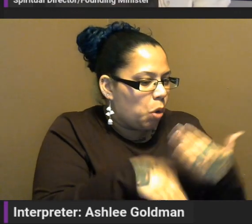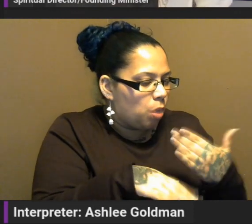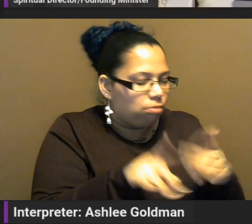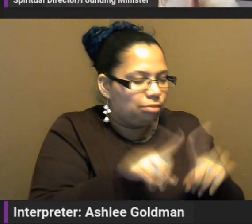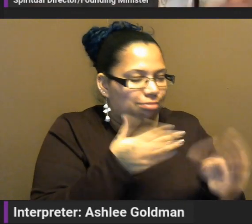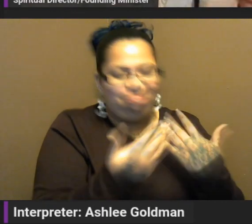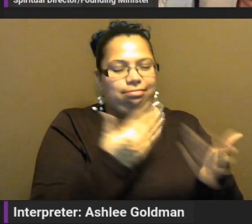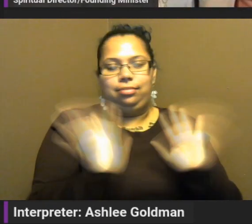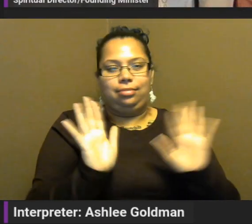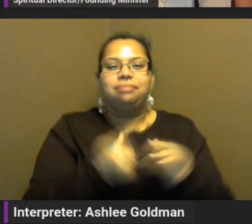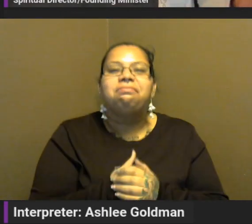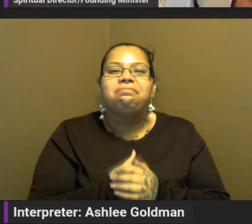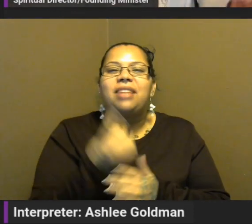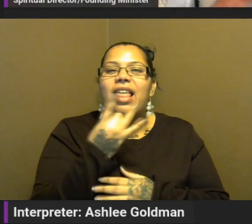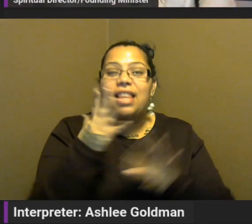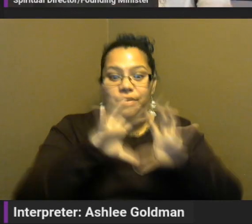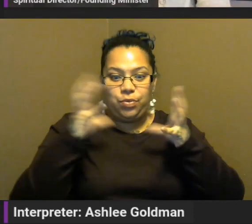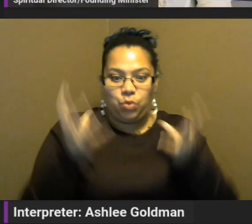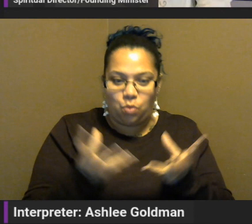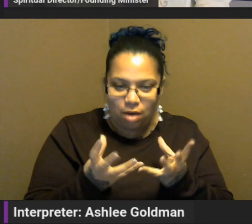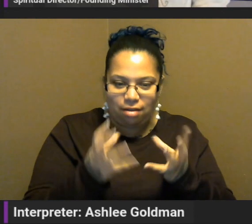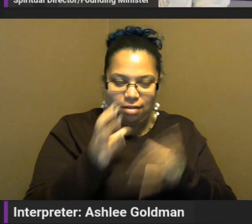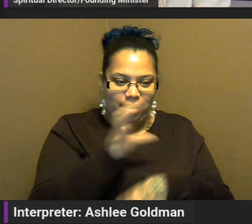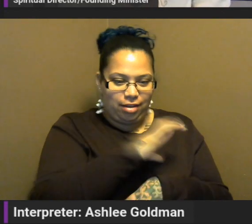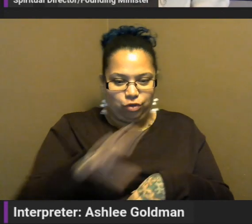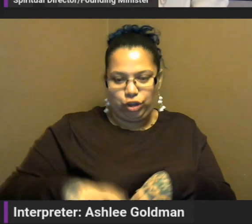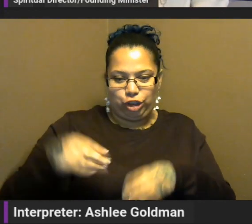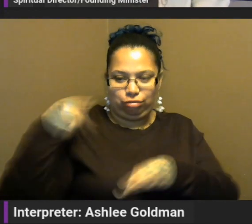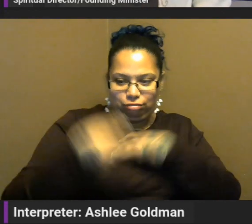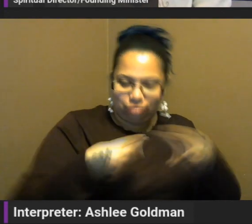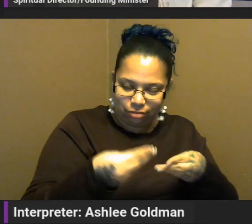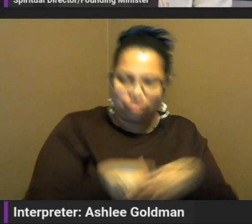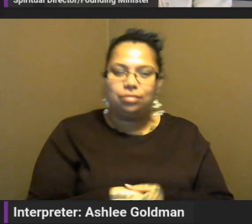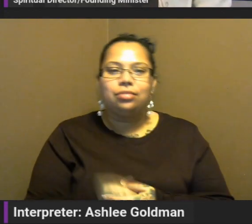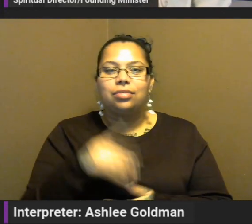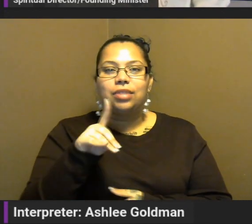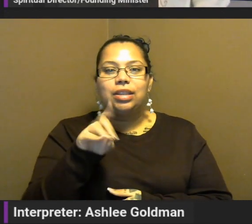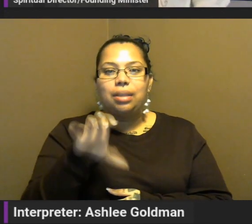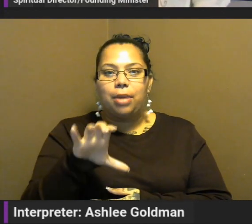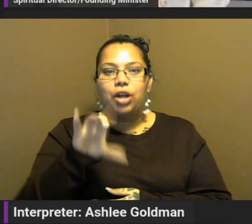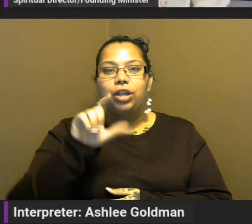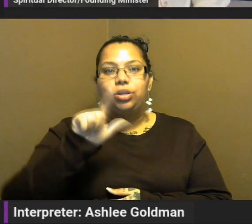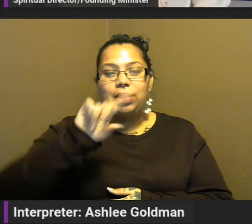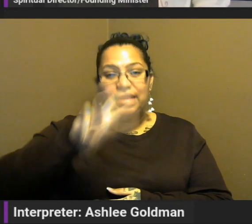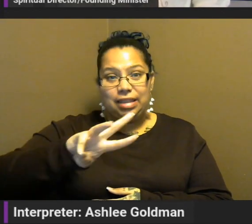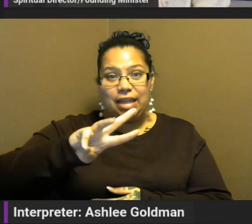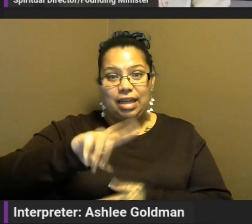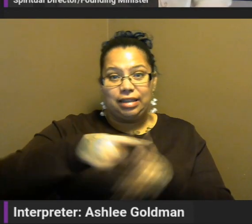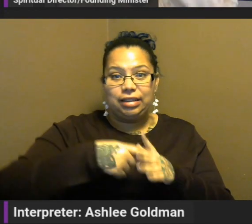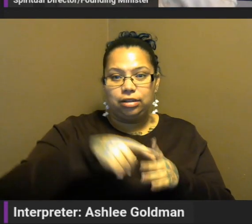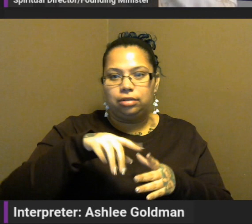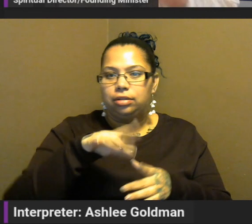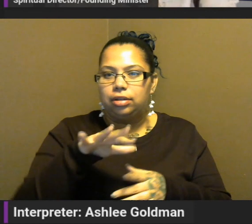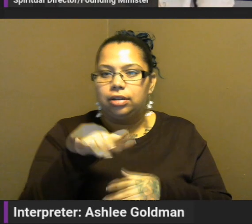Anyhow, the light of the world in the Christian tradition. December 26th marks the beginning of both Hanukkah and